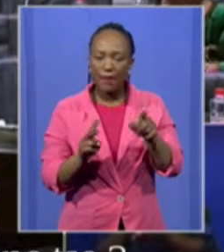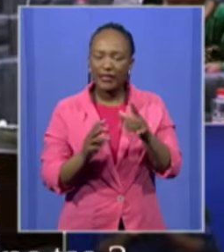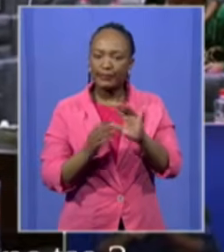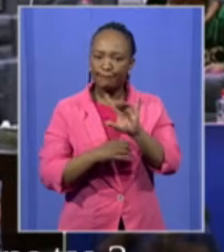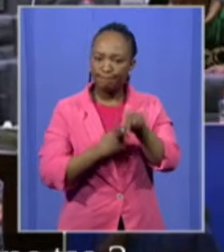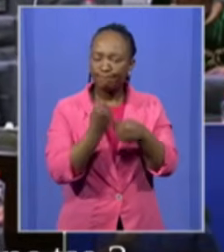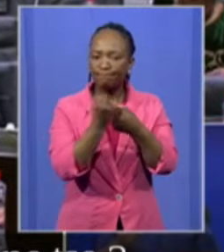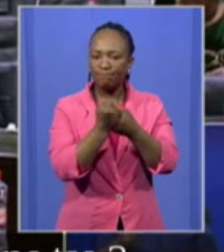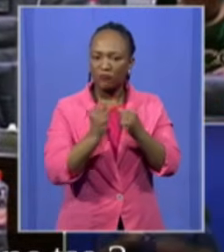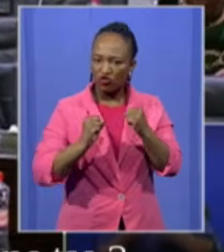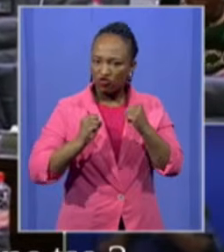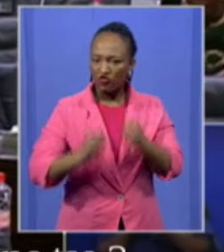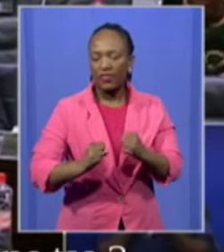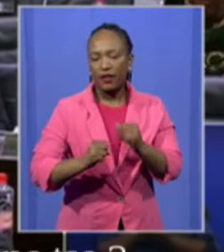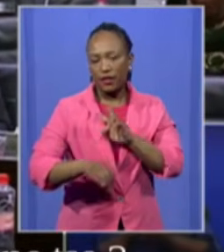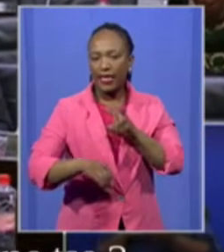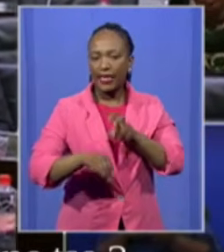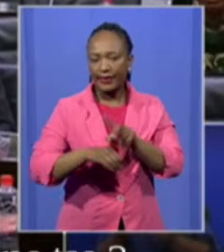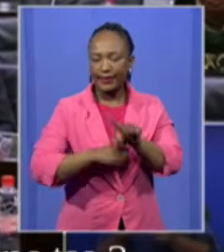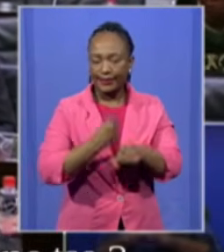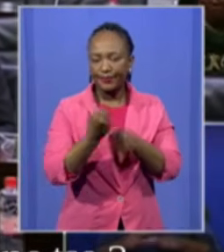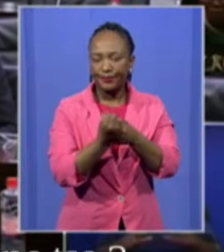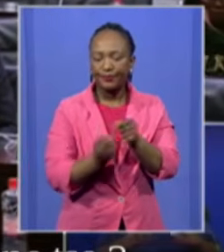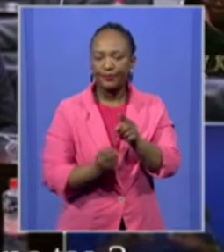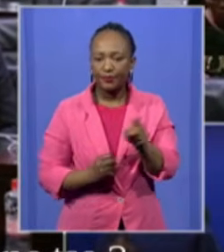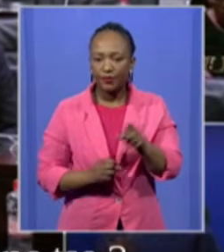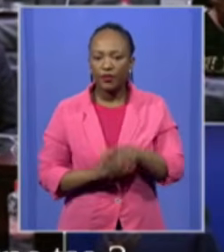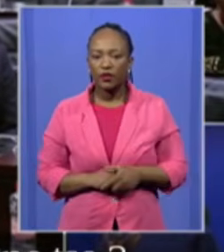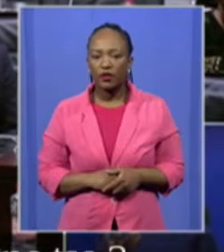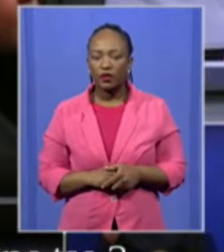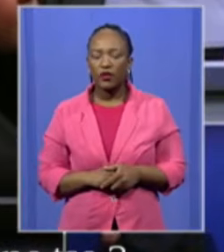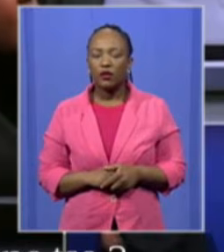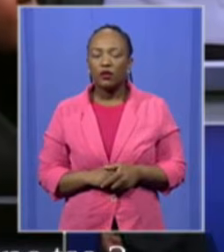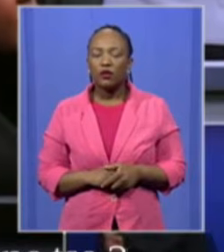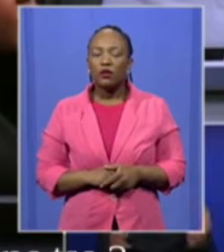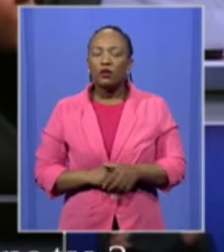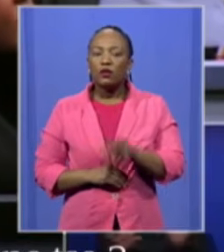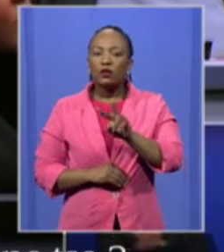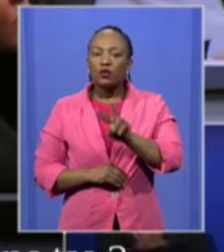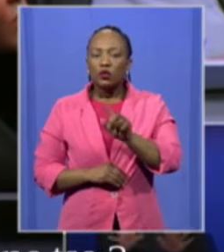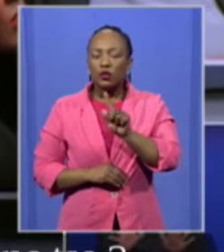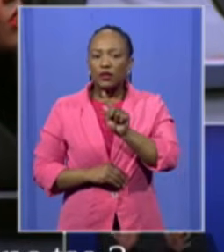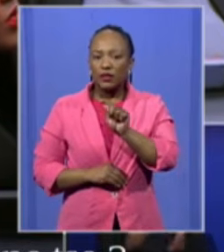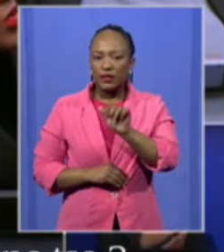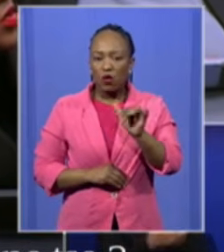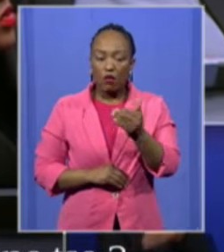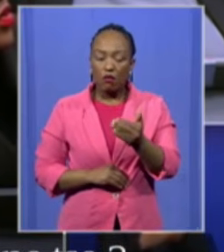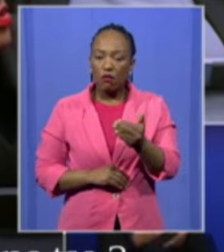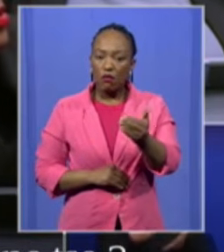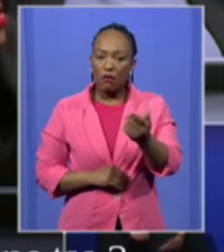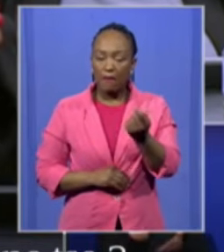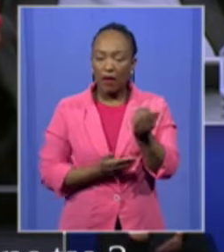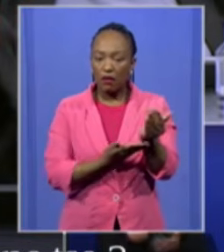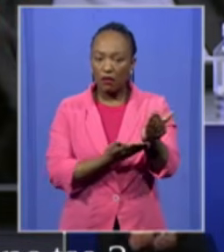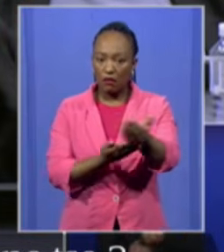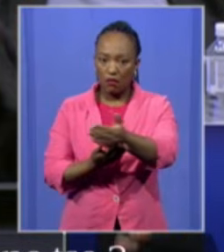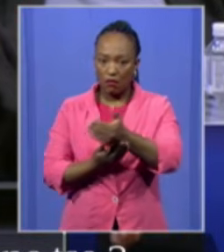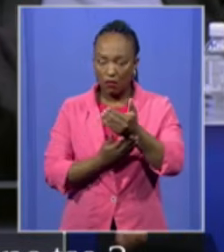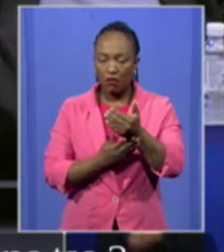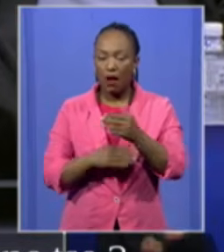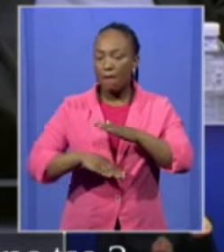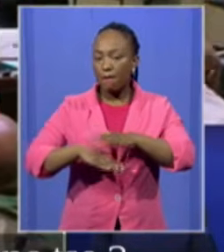overhaul. Ramaphosa o re mmuso o rera ho hoela matsete a trilione tse 2 dilemong tse 5 tse tlang. Mopresidente o re tse ngata tsa